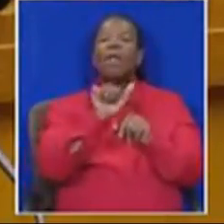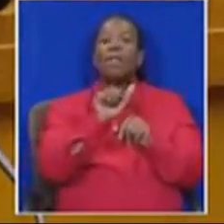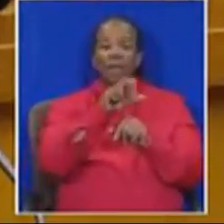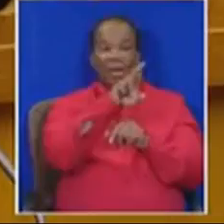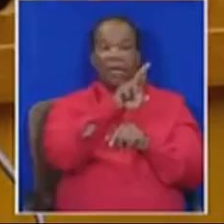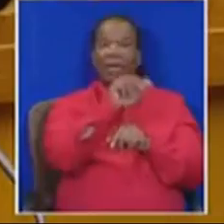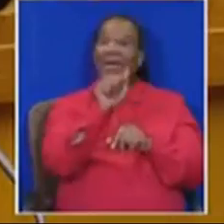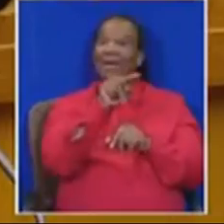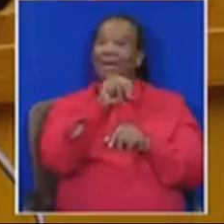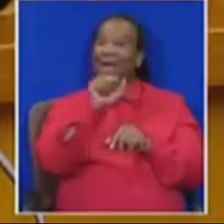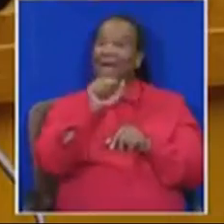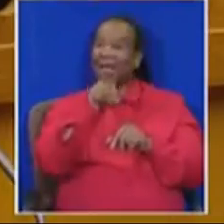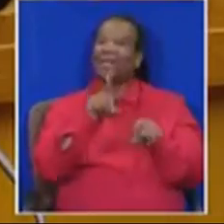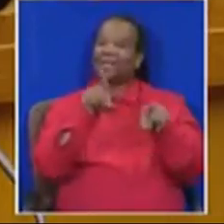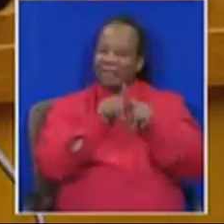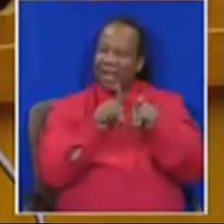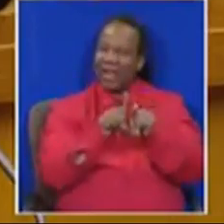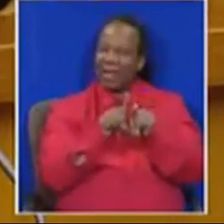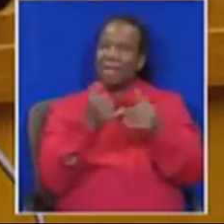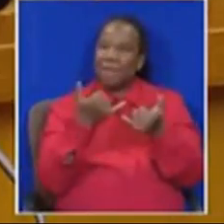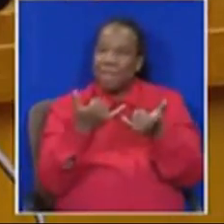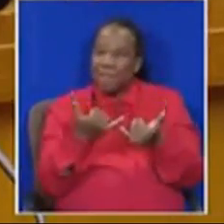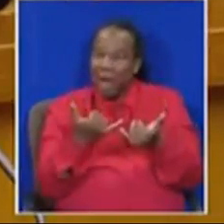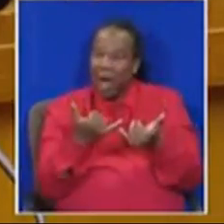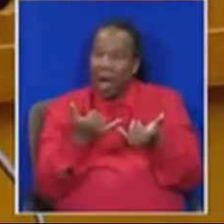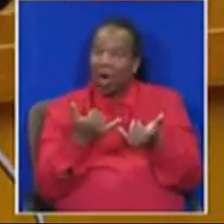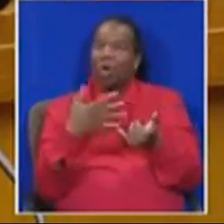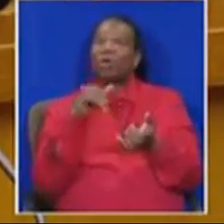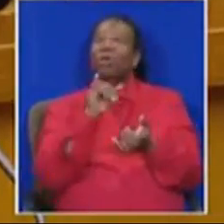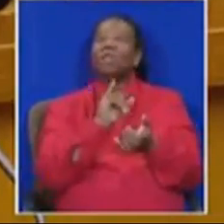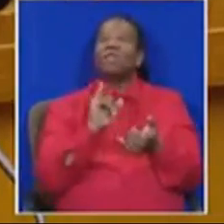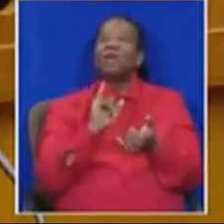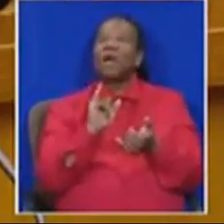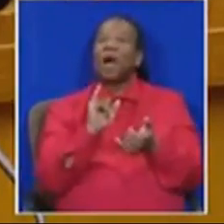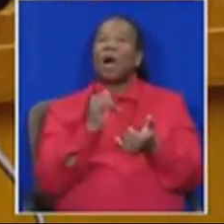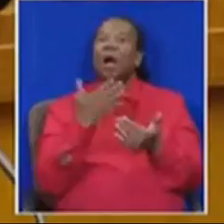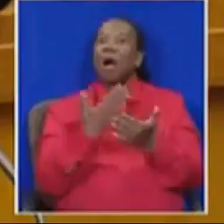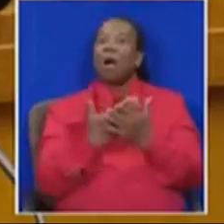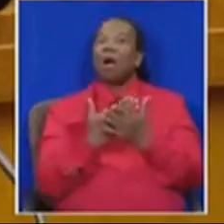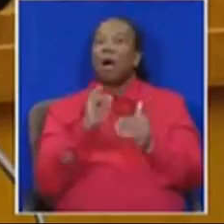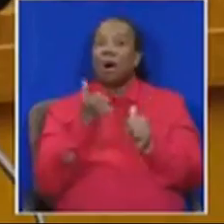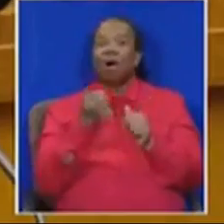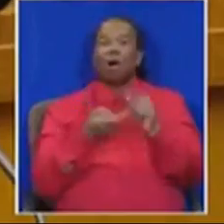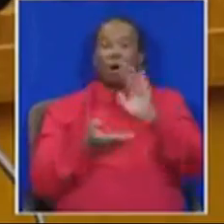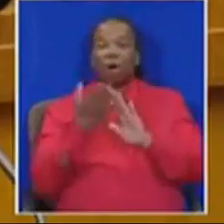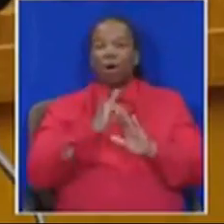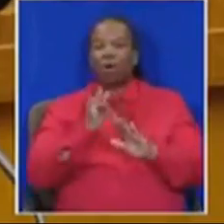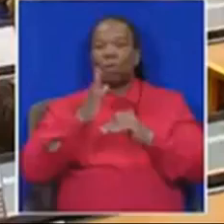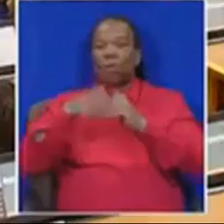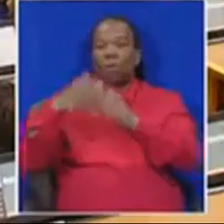early indications that investor confidence is on the rise.